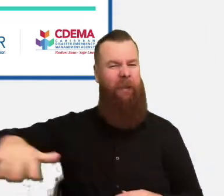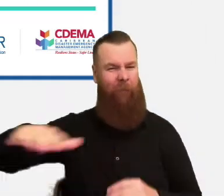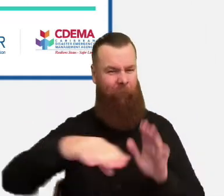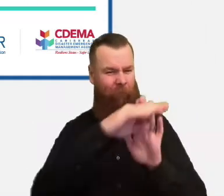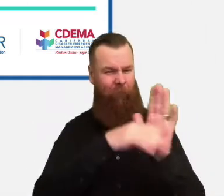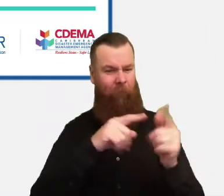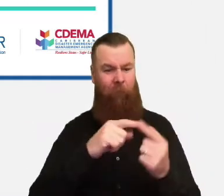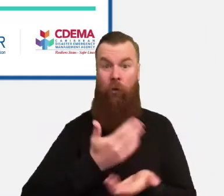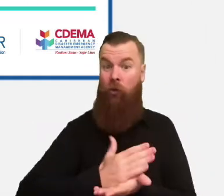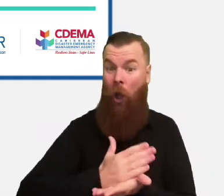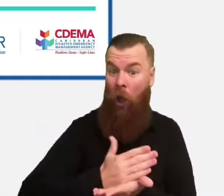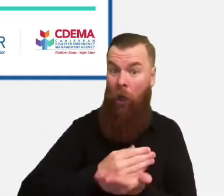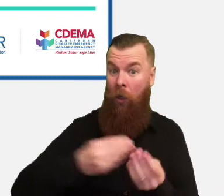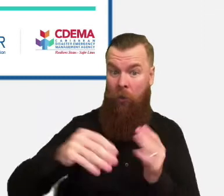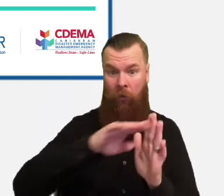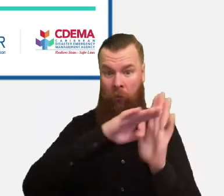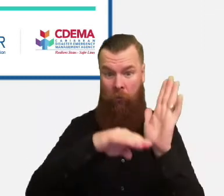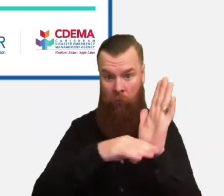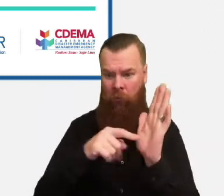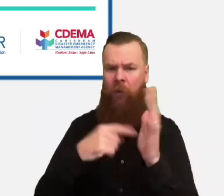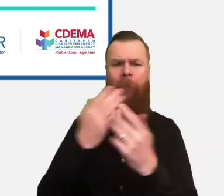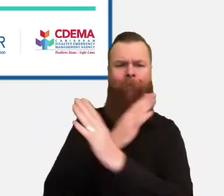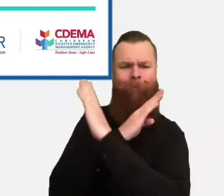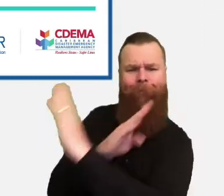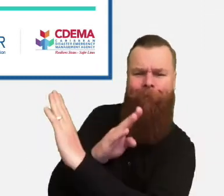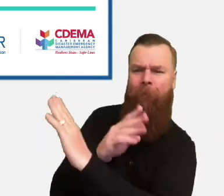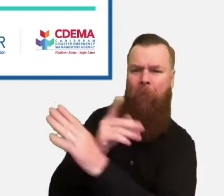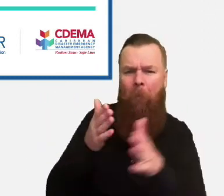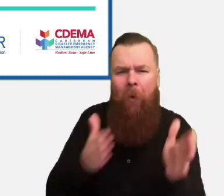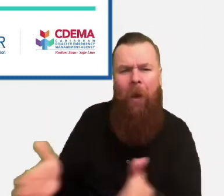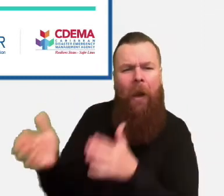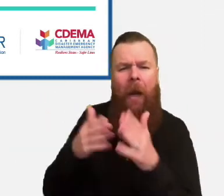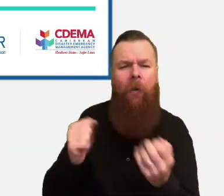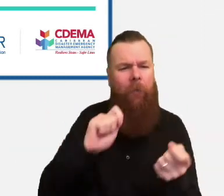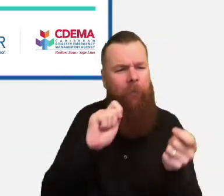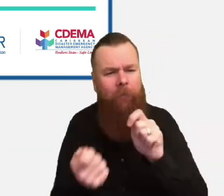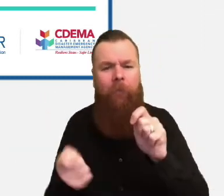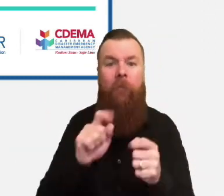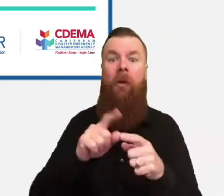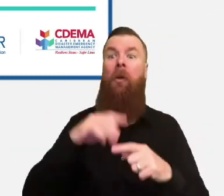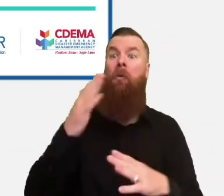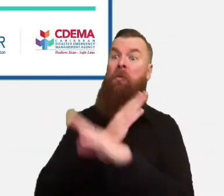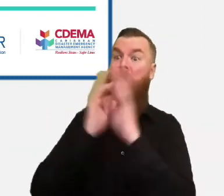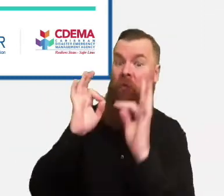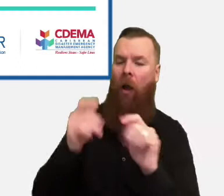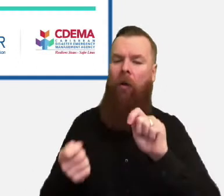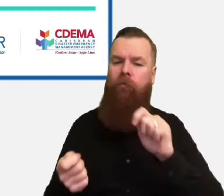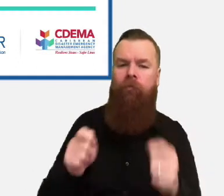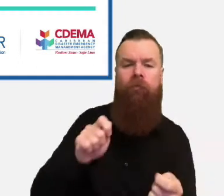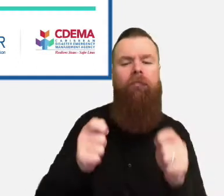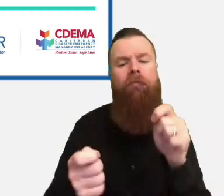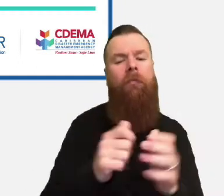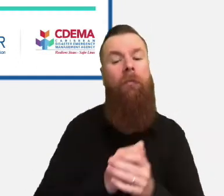have adaptively transforming, we have continuously learning, environmentally compatible, and